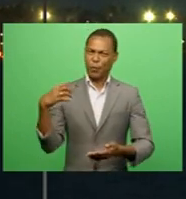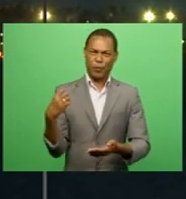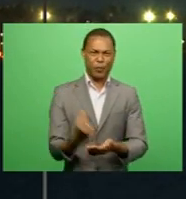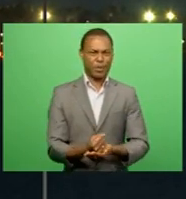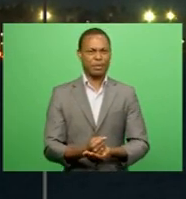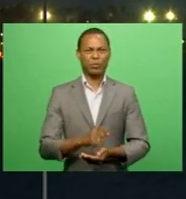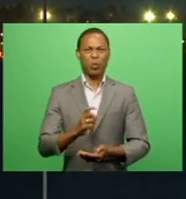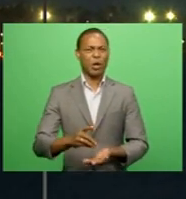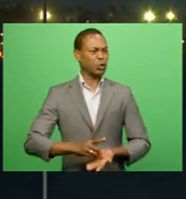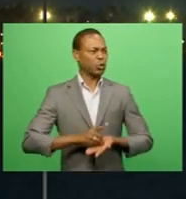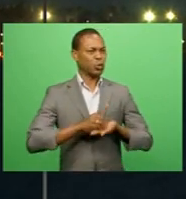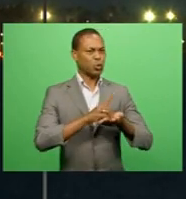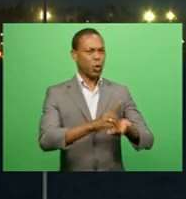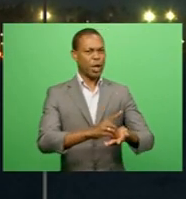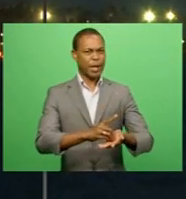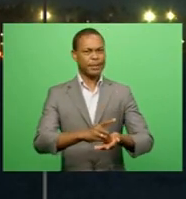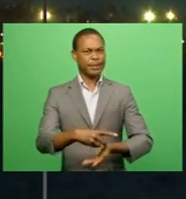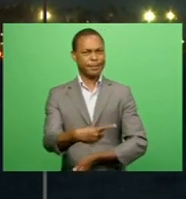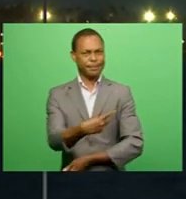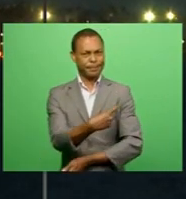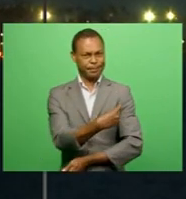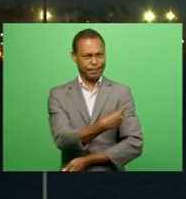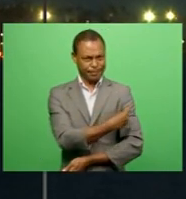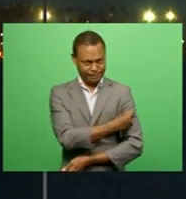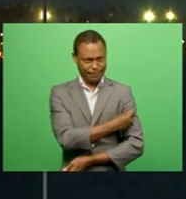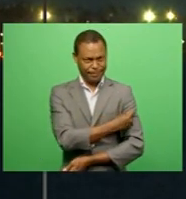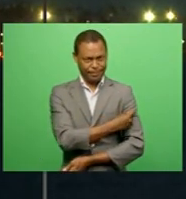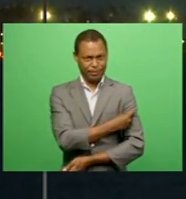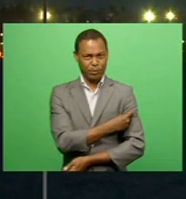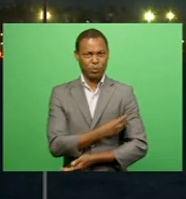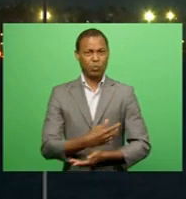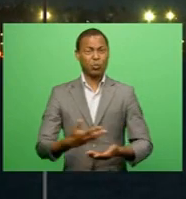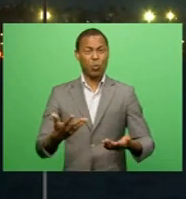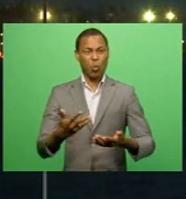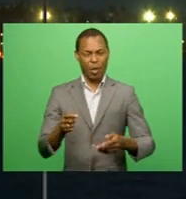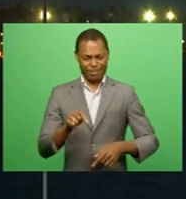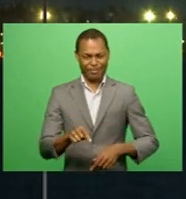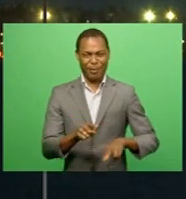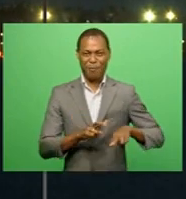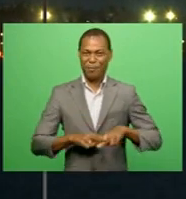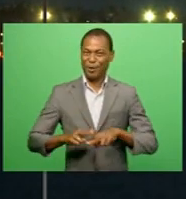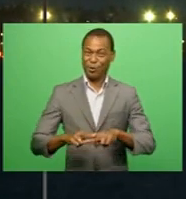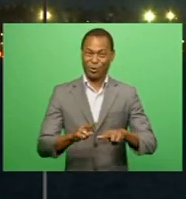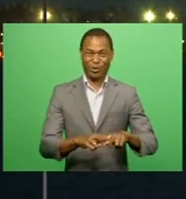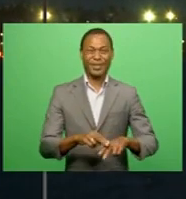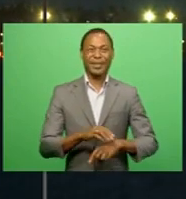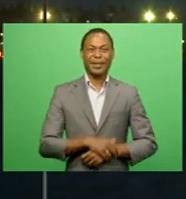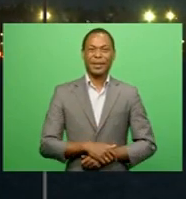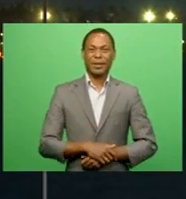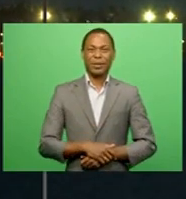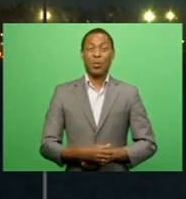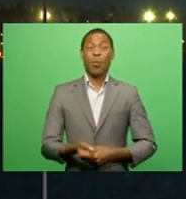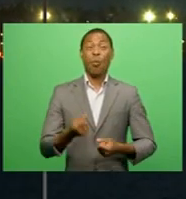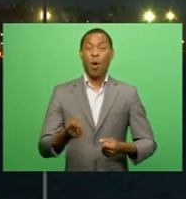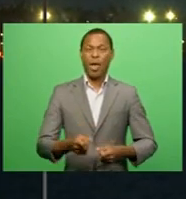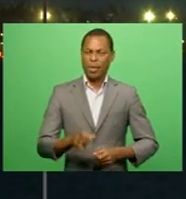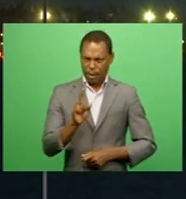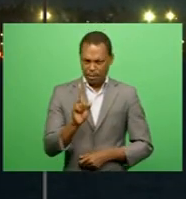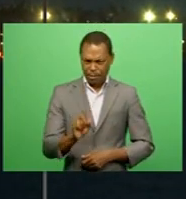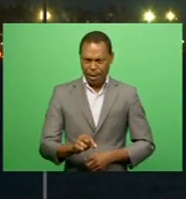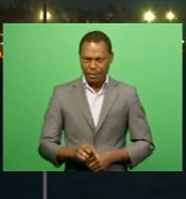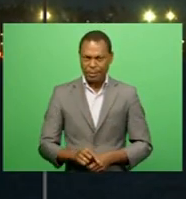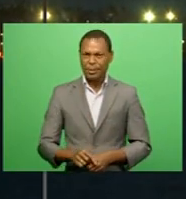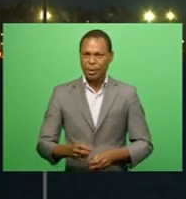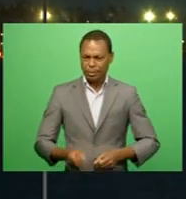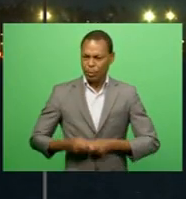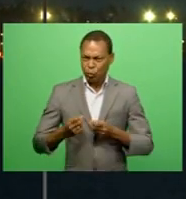be donating doses of their COVID-19 SINOVAC vaccine to Fiji. SINOVAC vaccine is produced in Beijing,